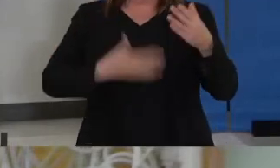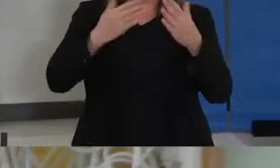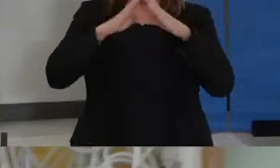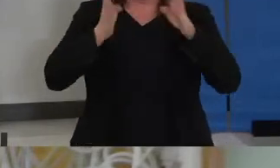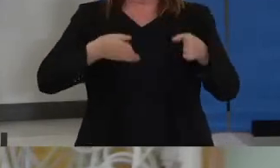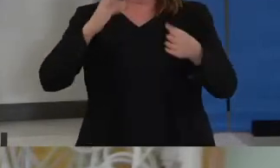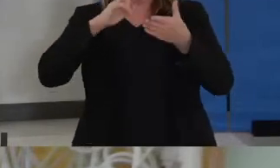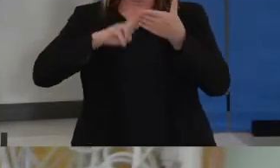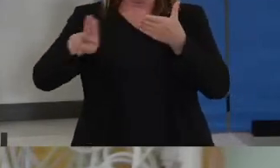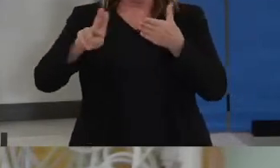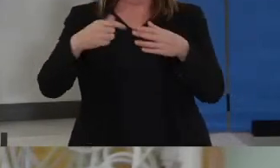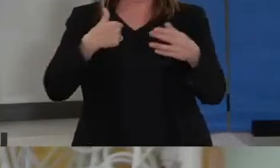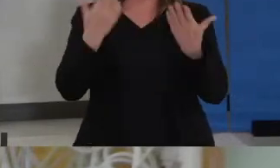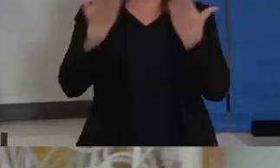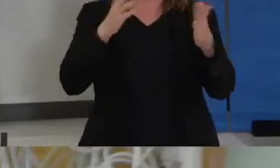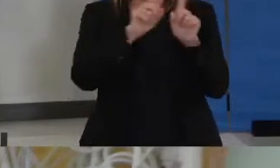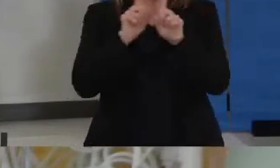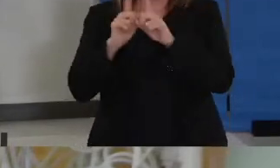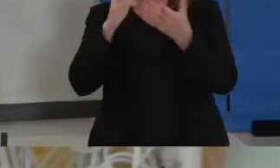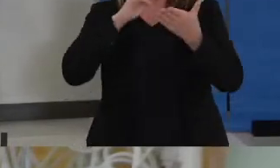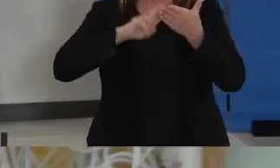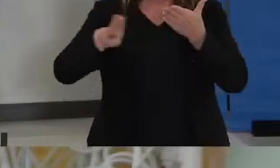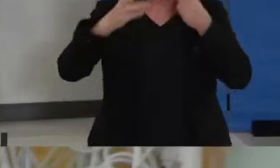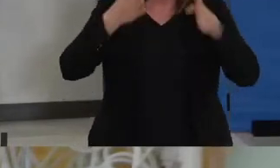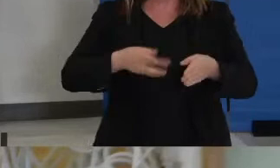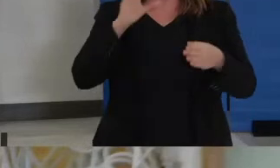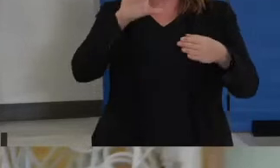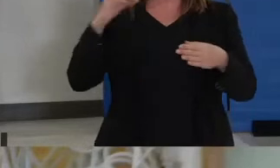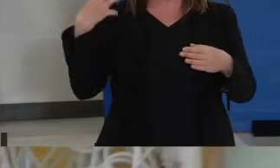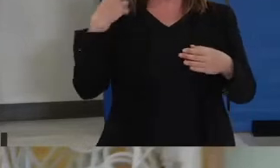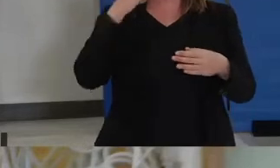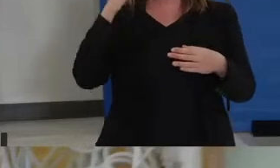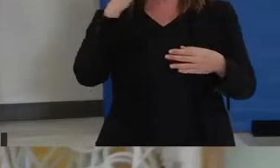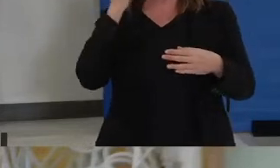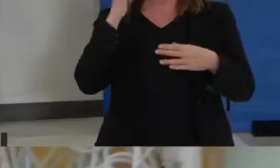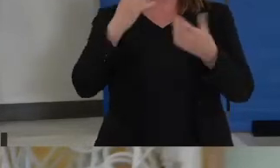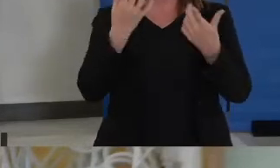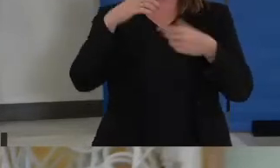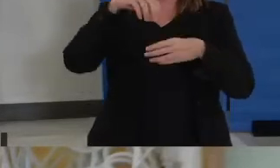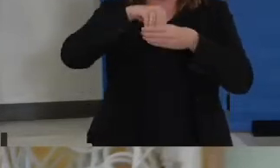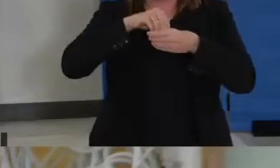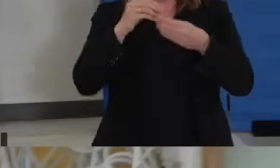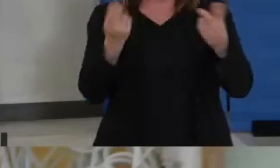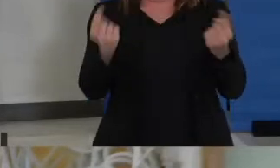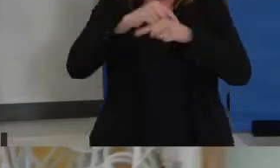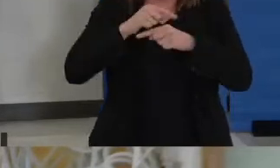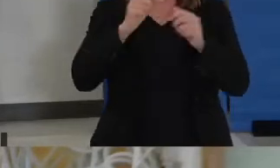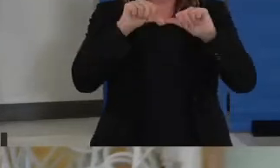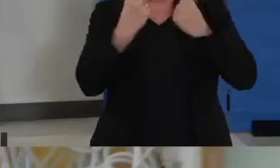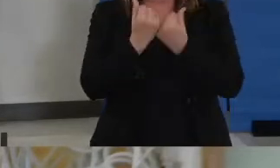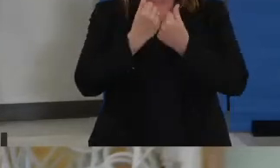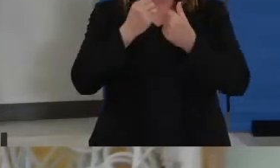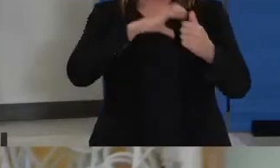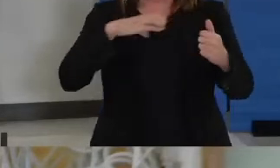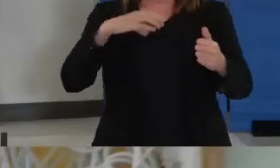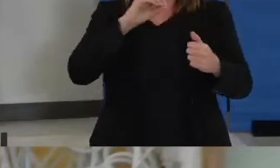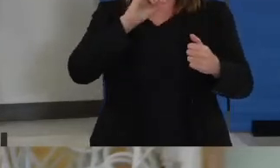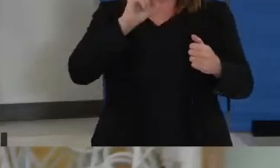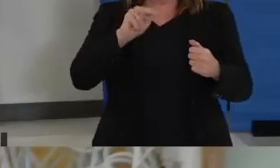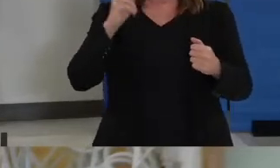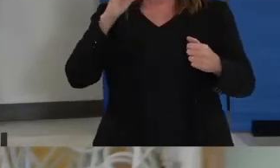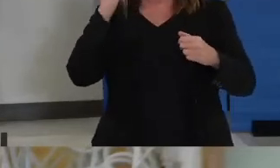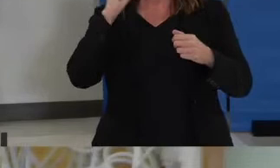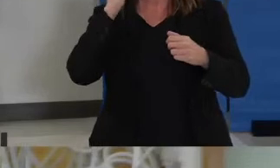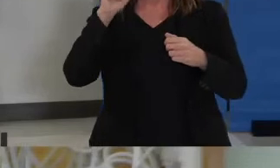I serve with Secretary Gali as the co-chair of the California Interagency Council on Homelessness, where we're working